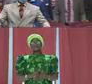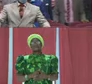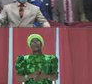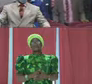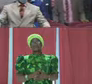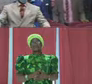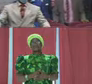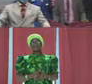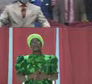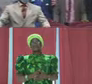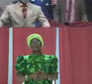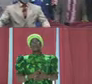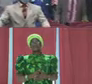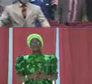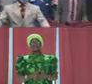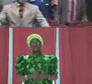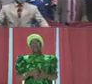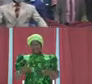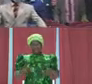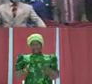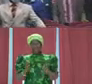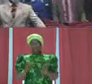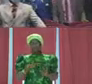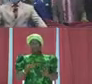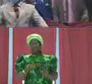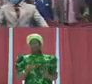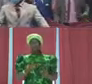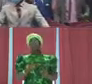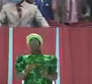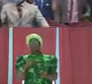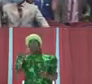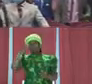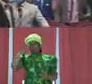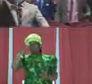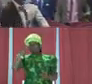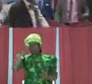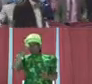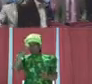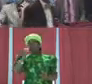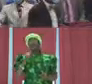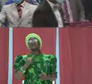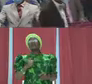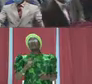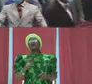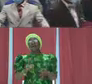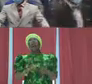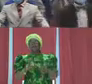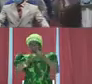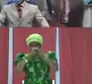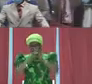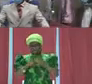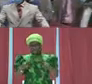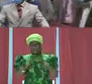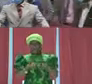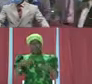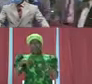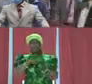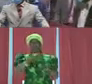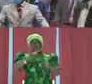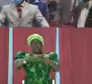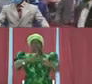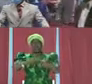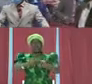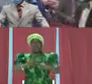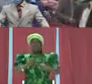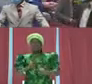Let's remain an attitude of worship as we sit down, pass our cups through the aisles,